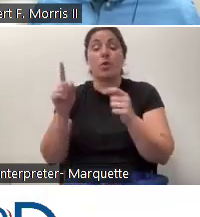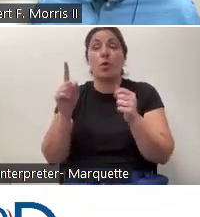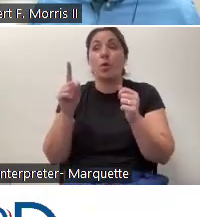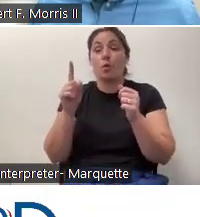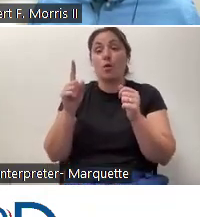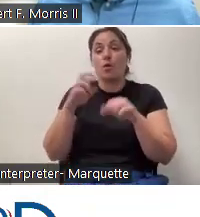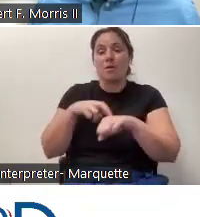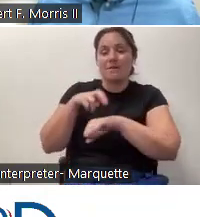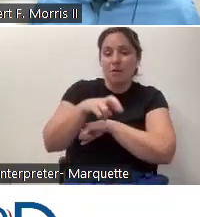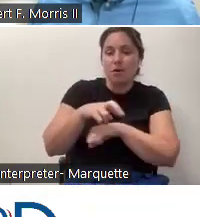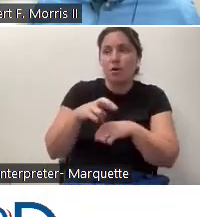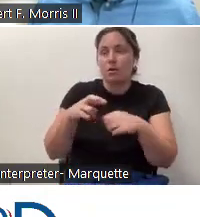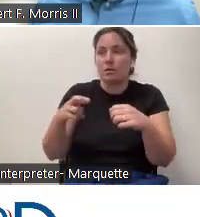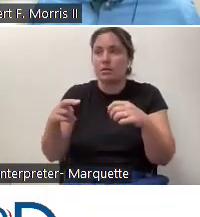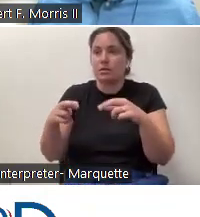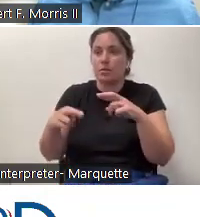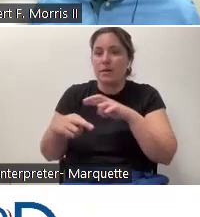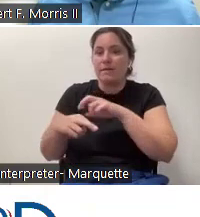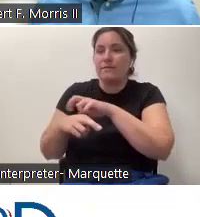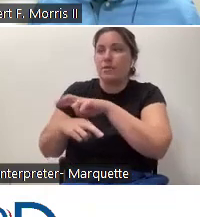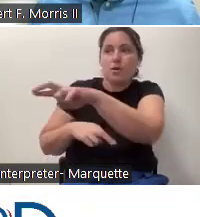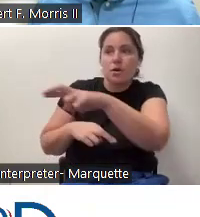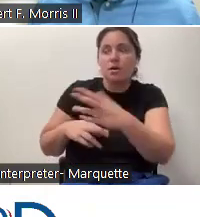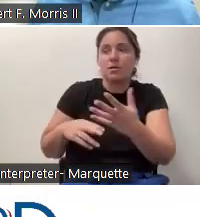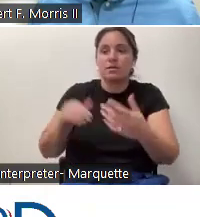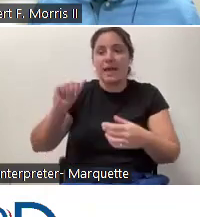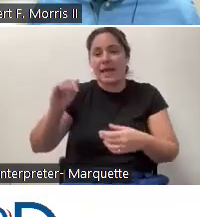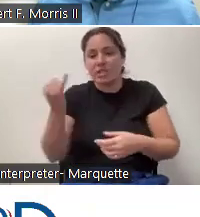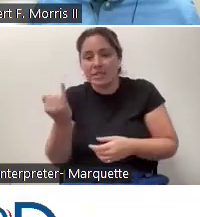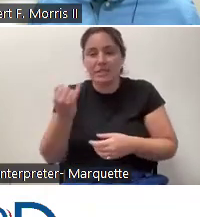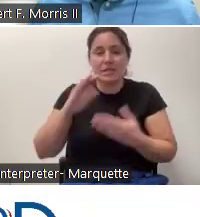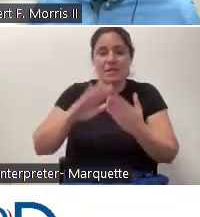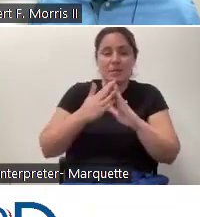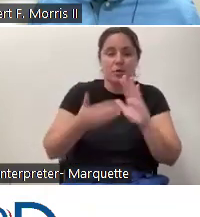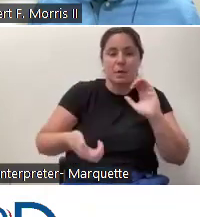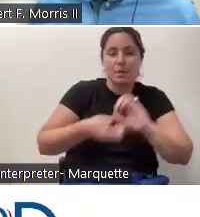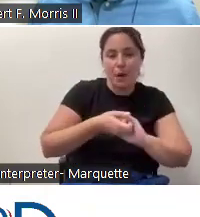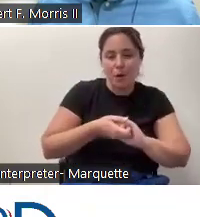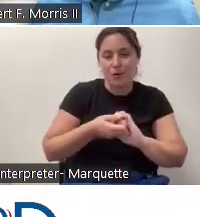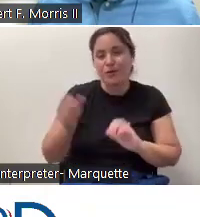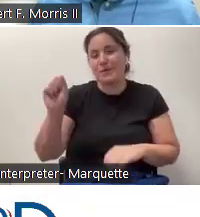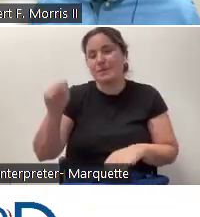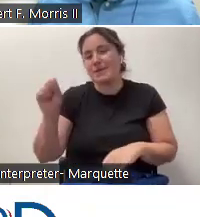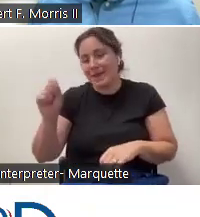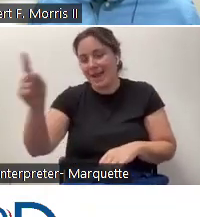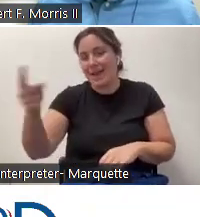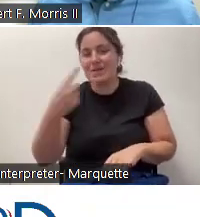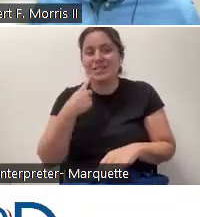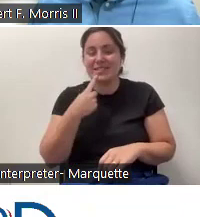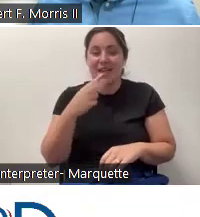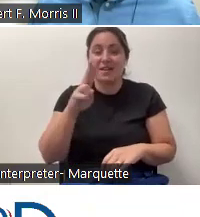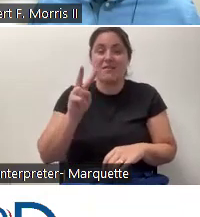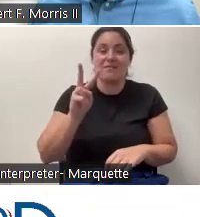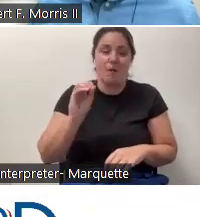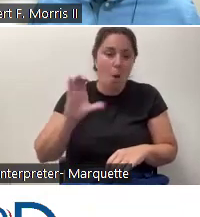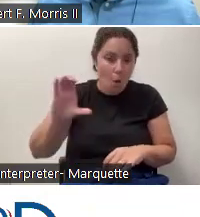community partners and the AJCs. And then, I wanted to touch on the voc rehab and just how important